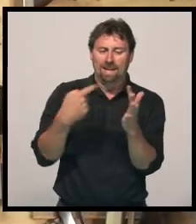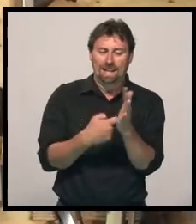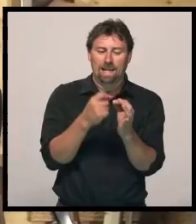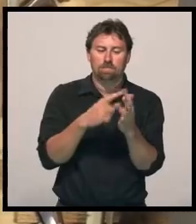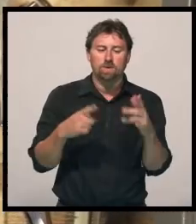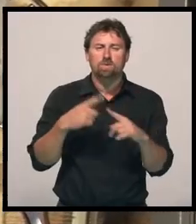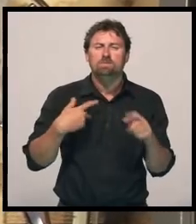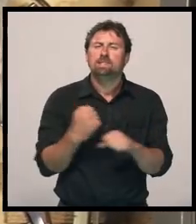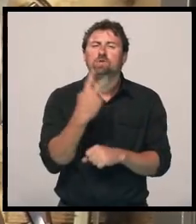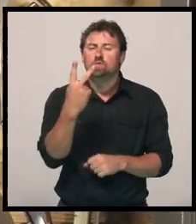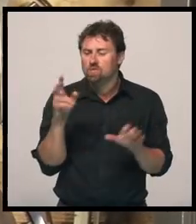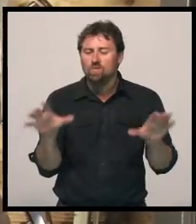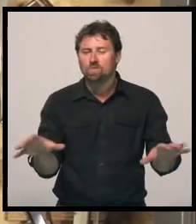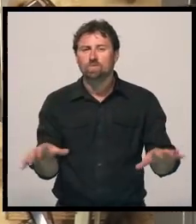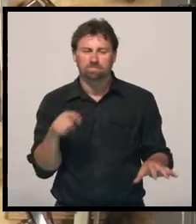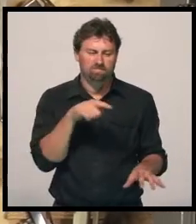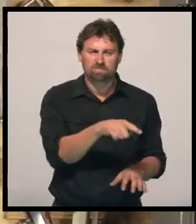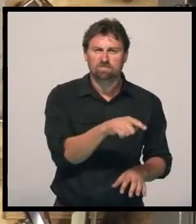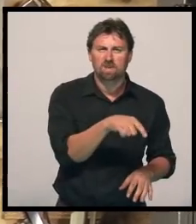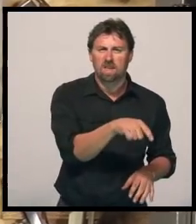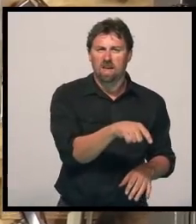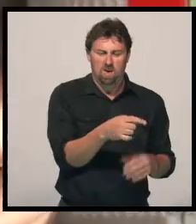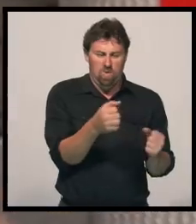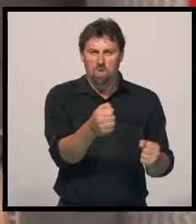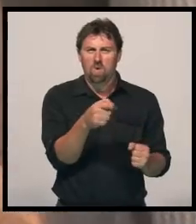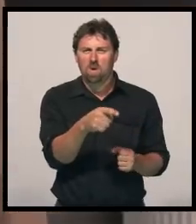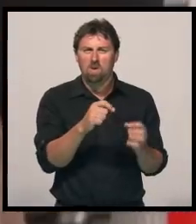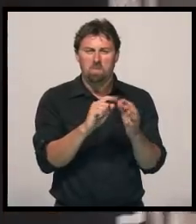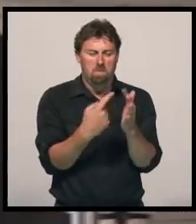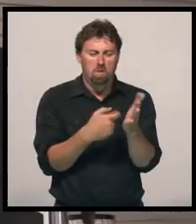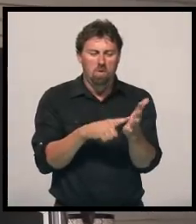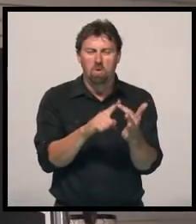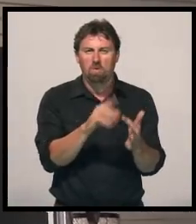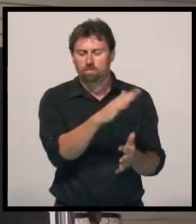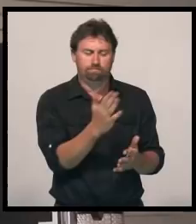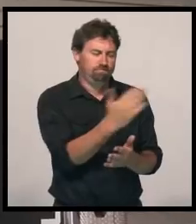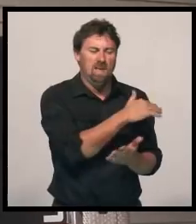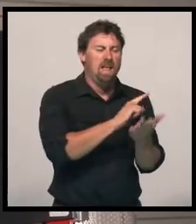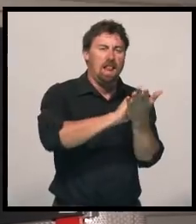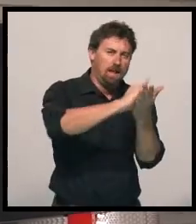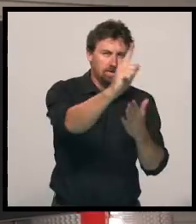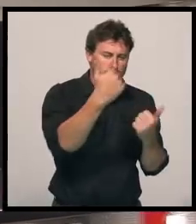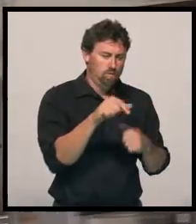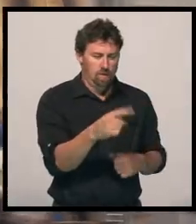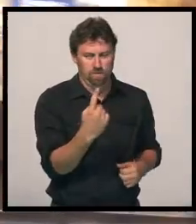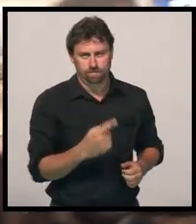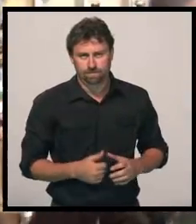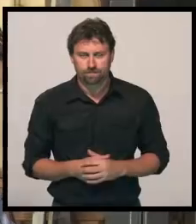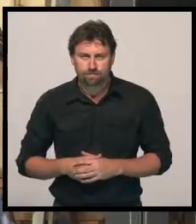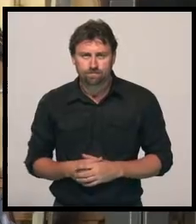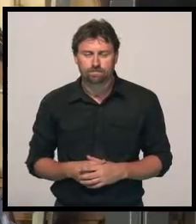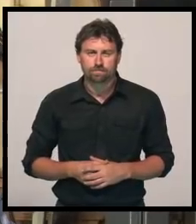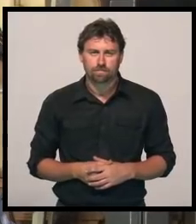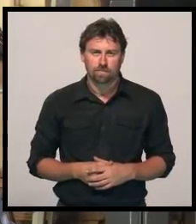ply that I picked up the other day. We won't be needing this one for a while. This is a burl and I'll show you that in a much later episode. So, I'll pop that over there for the